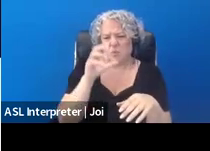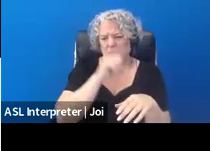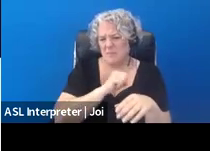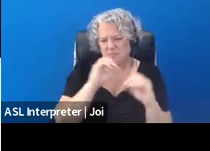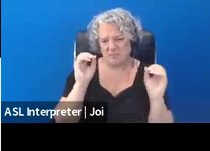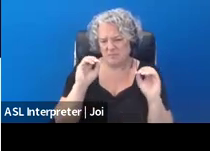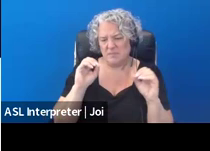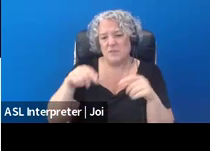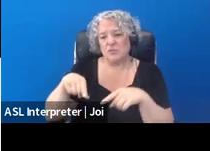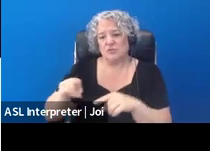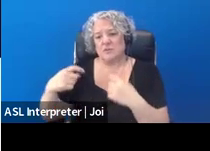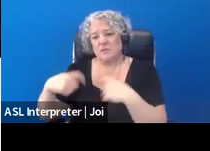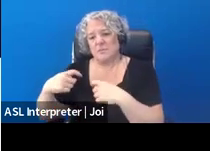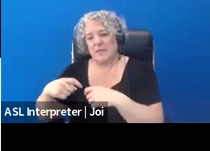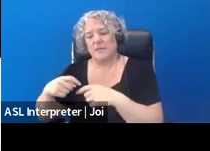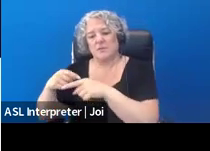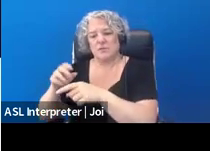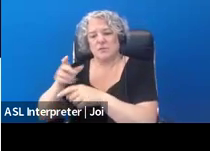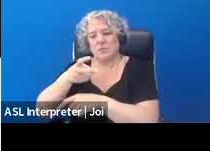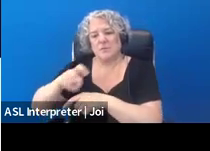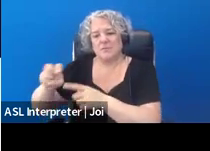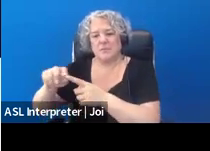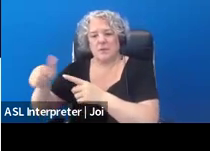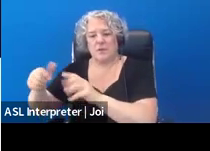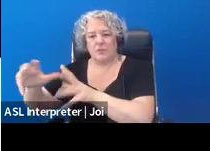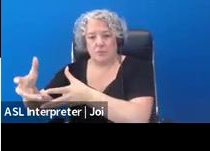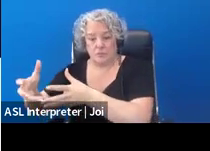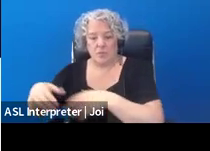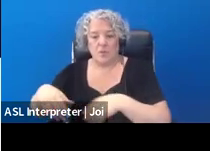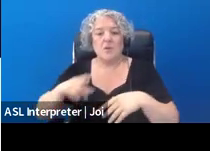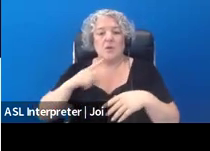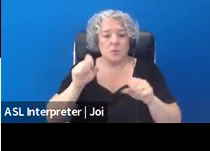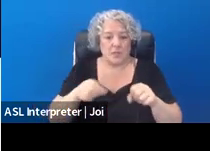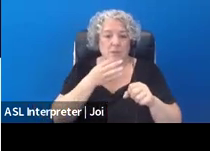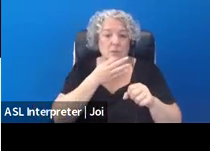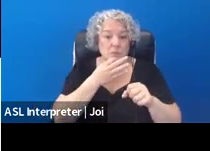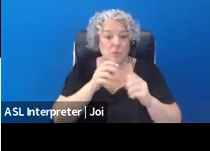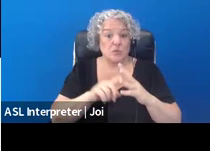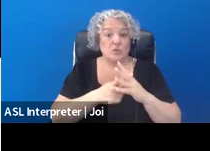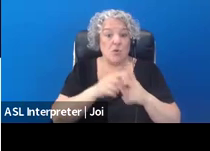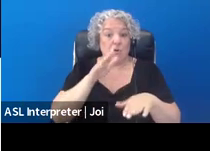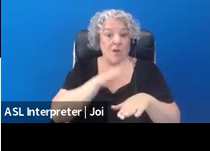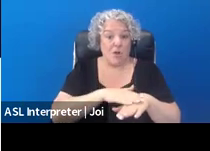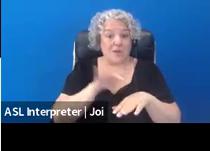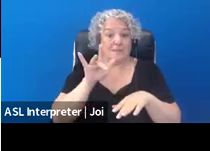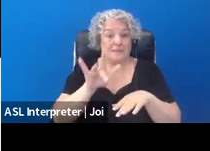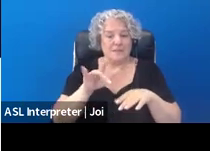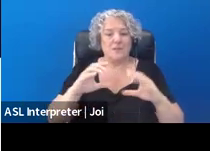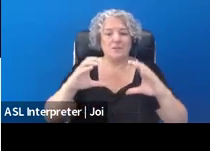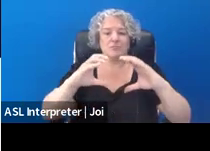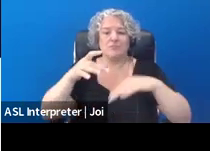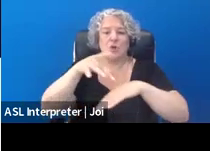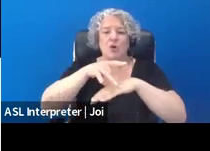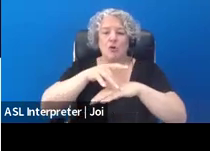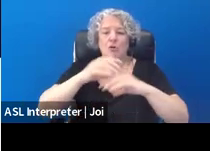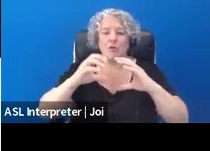in Spanish during the call. And you'll be able to do so in a moment when we turn it on. There will be a little globe that pops up if